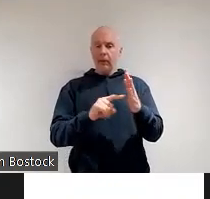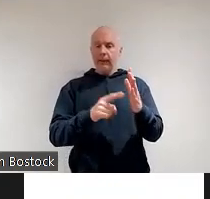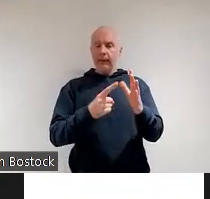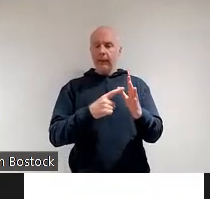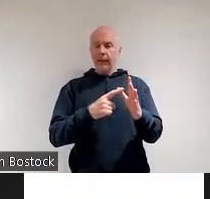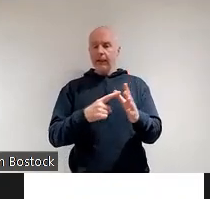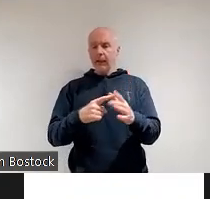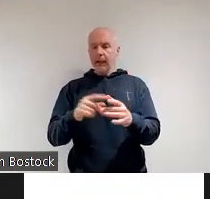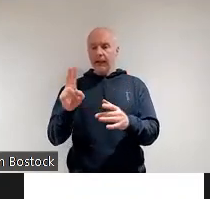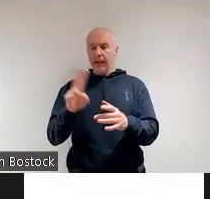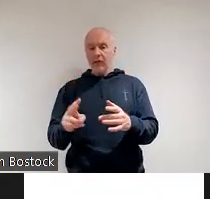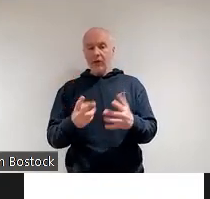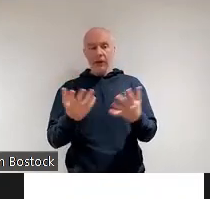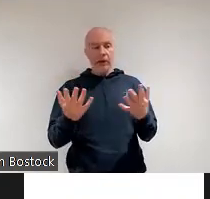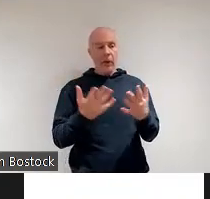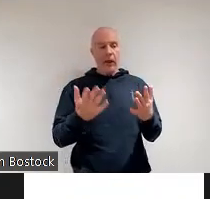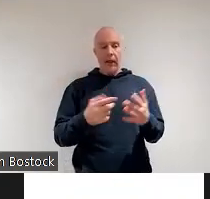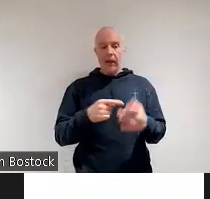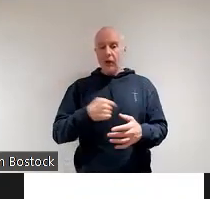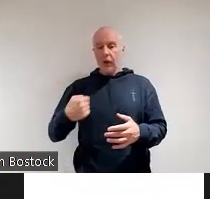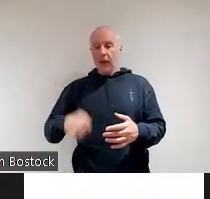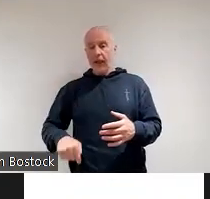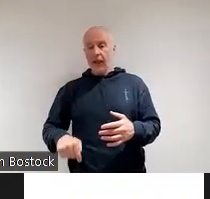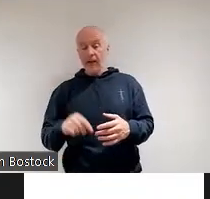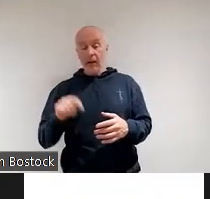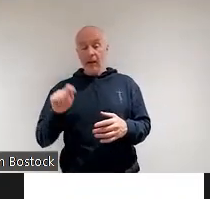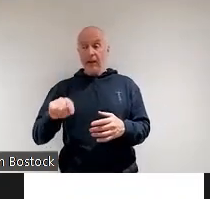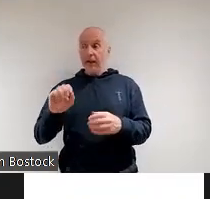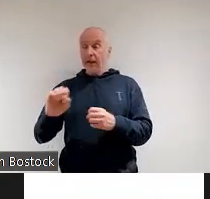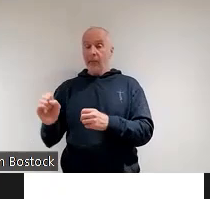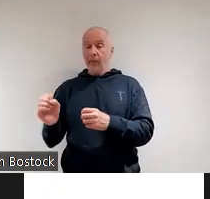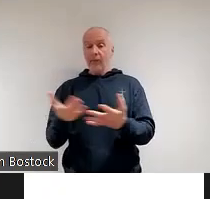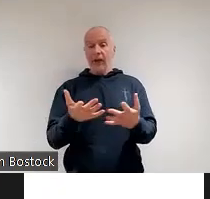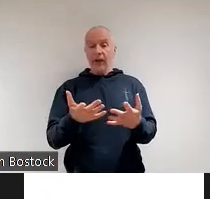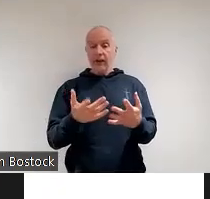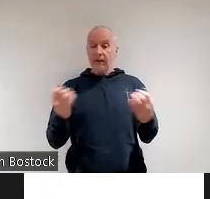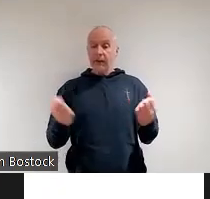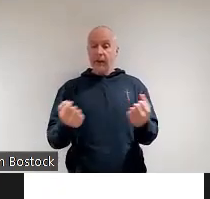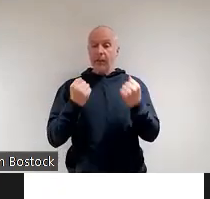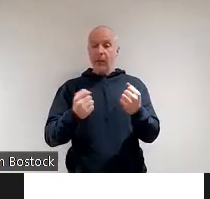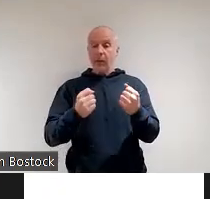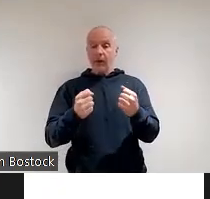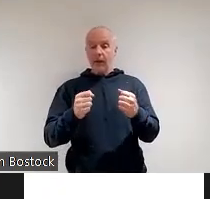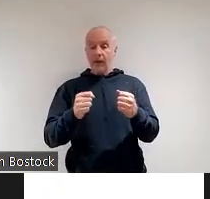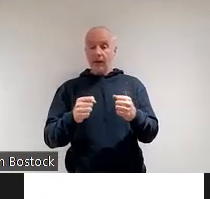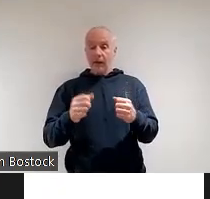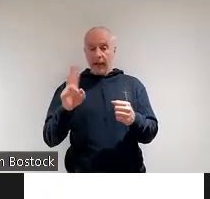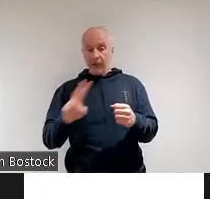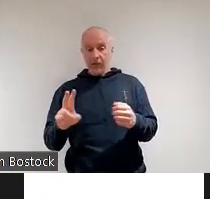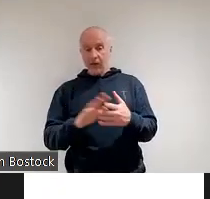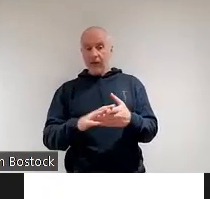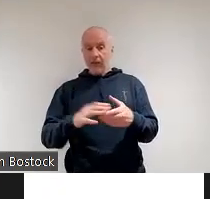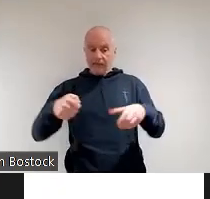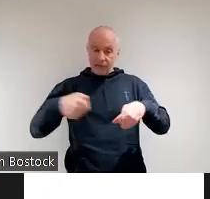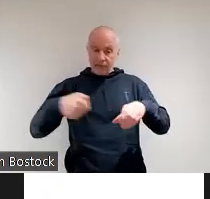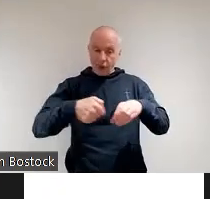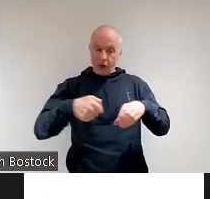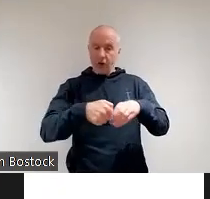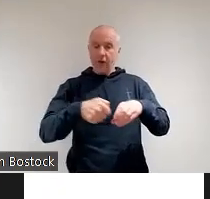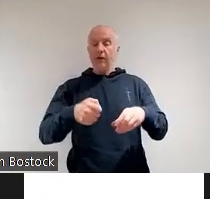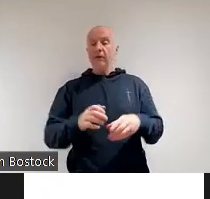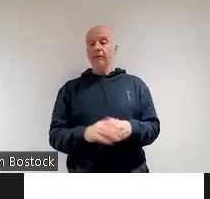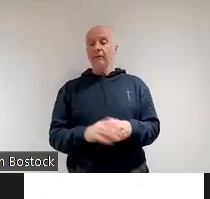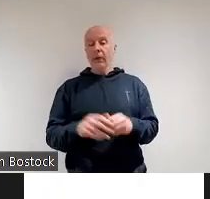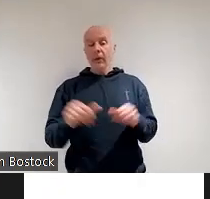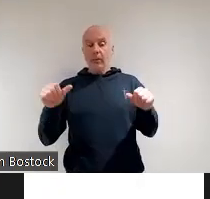still in China. And that is a company which is providing all the power supplies, adapters, and all this stuff. So very, very brief introduction